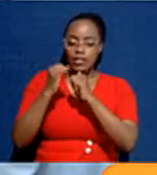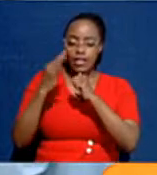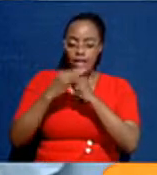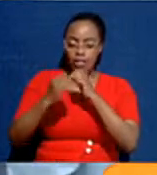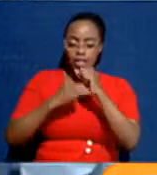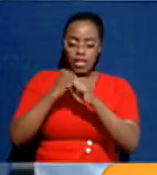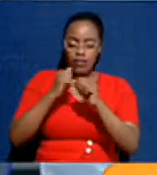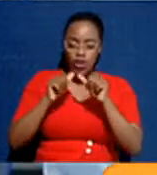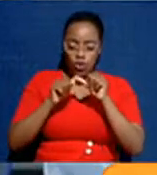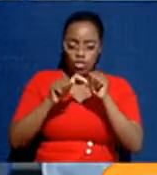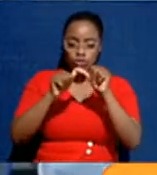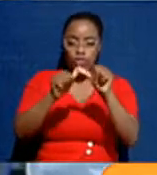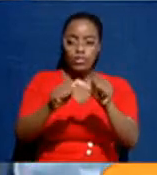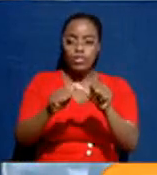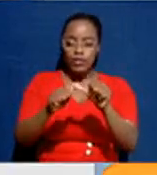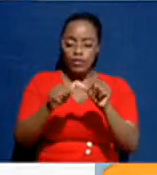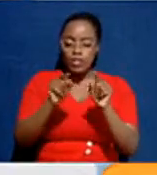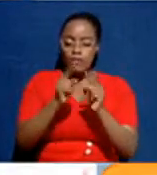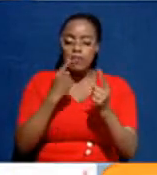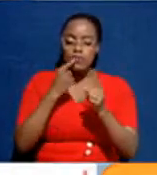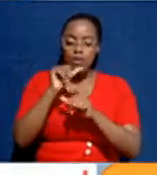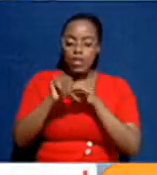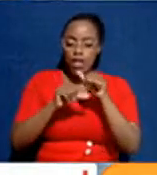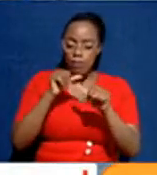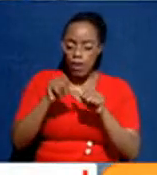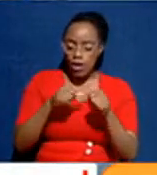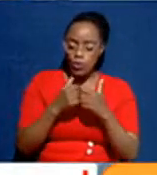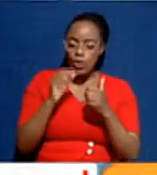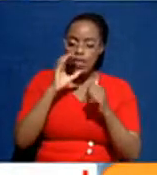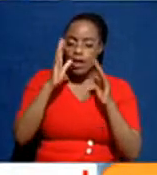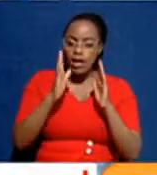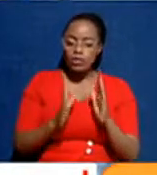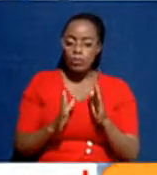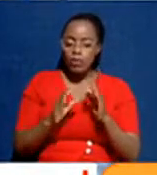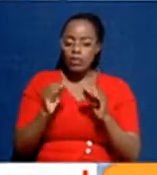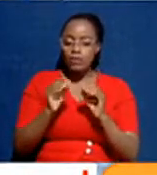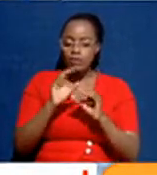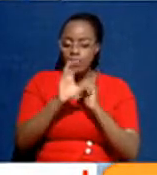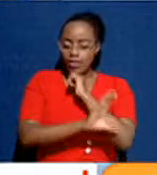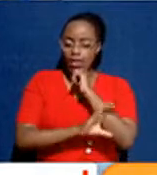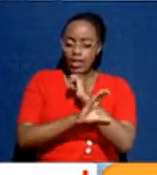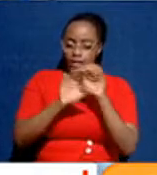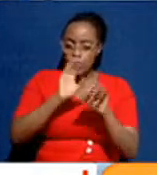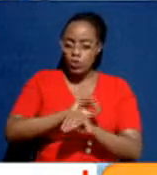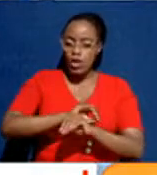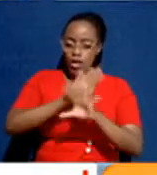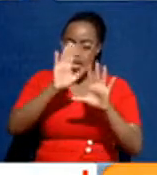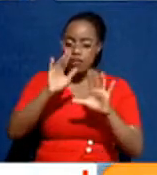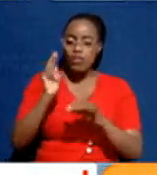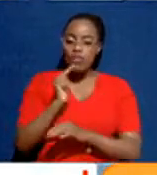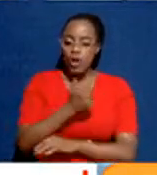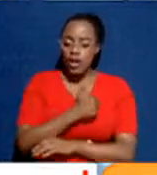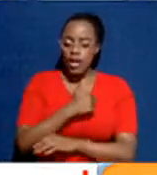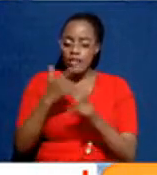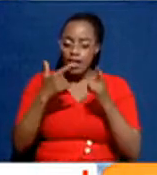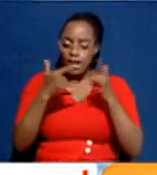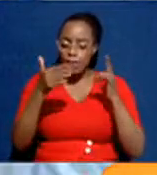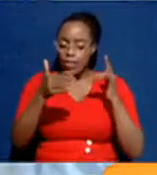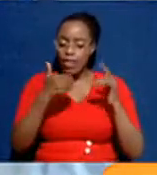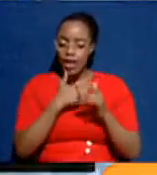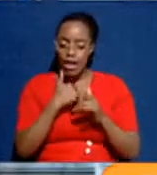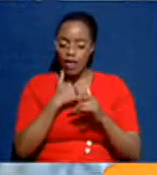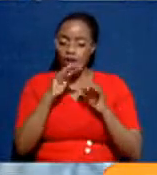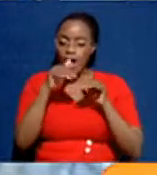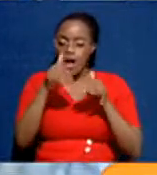that we've continuously been talking to consumers all over the country, it became clear and apparent to us that there are gaps in terms of